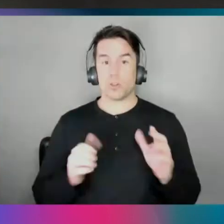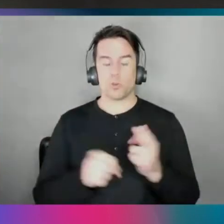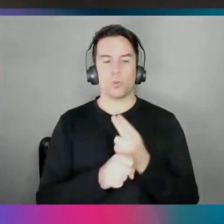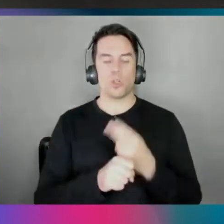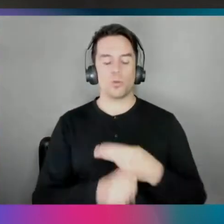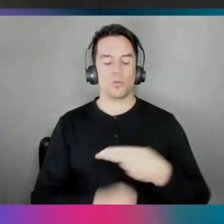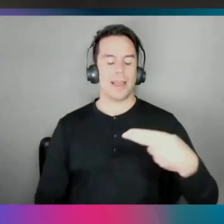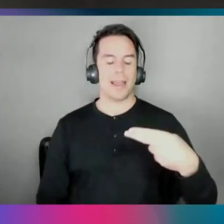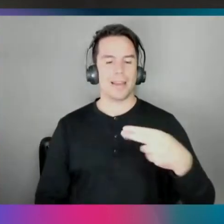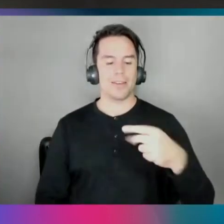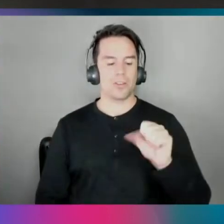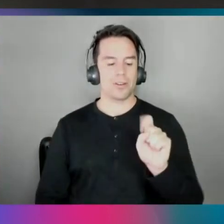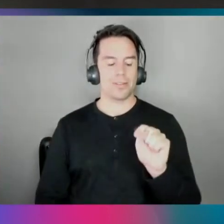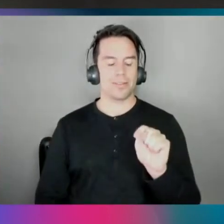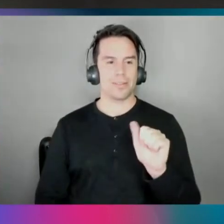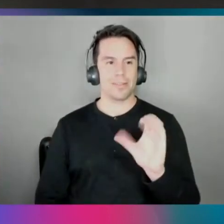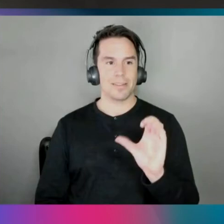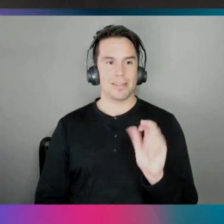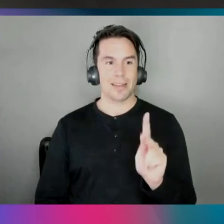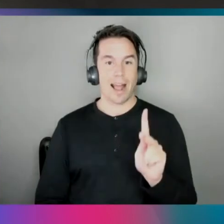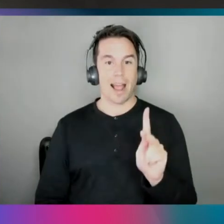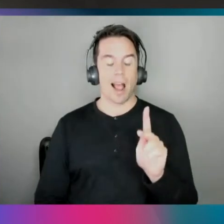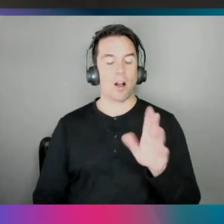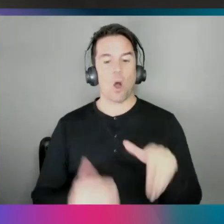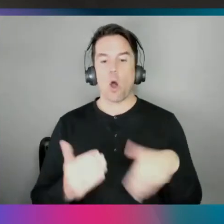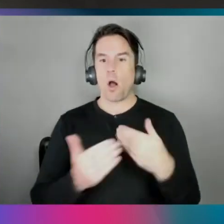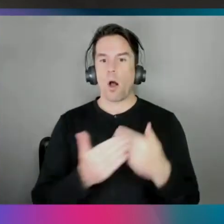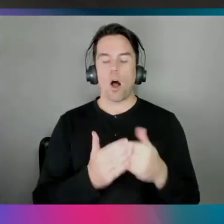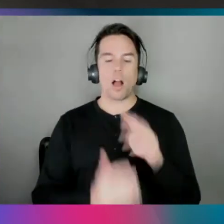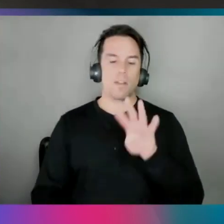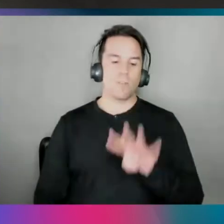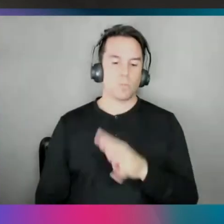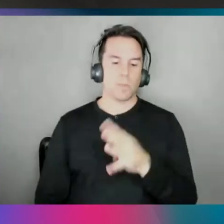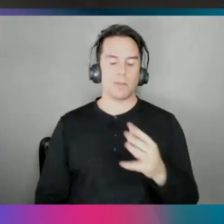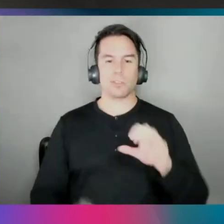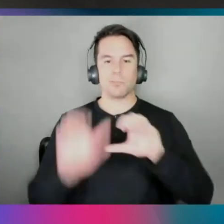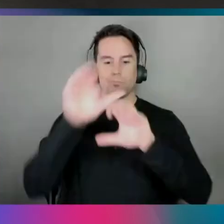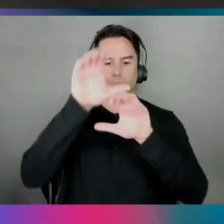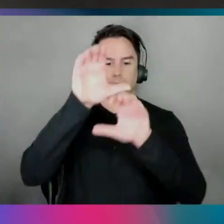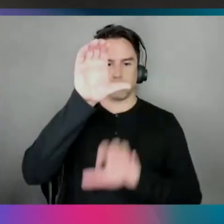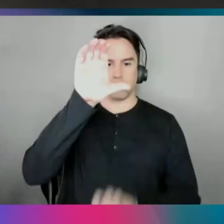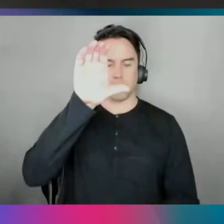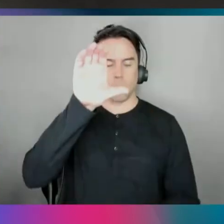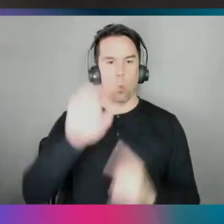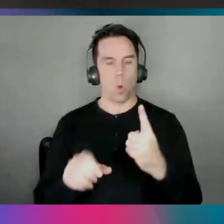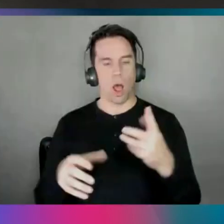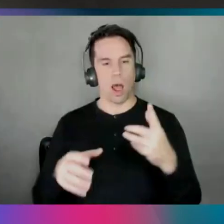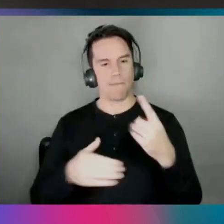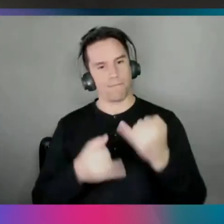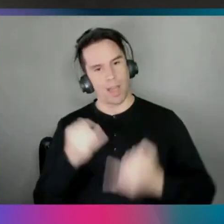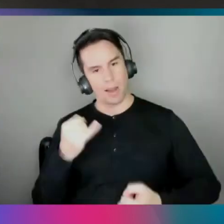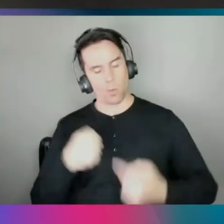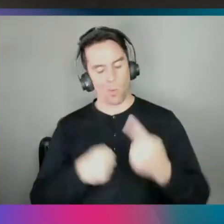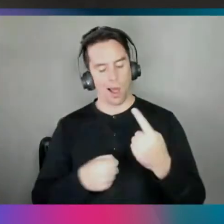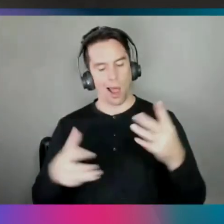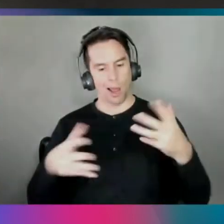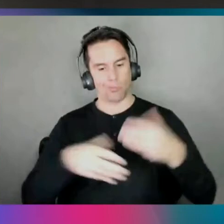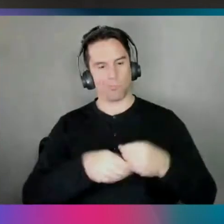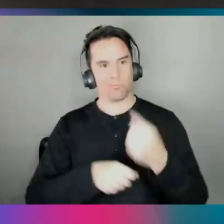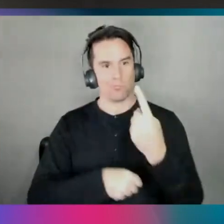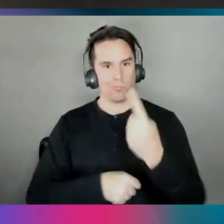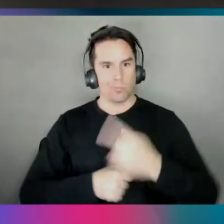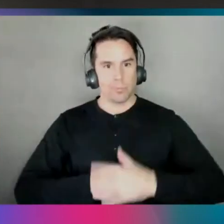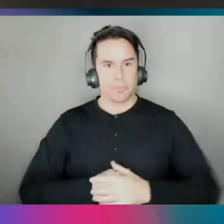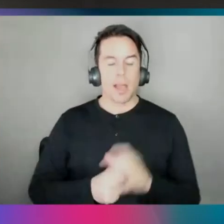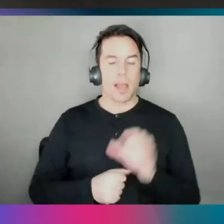which basically stacks all our matrices to one final matrix. Okay, and then that's what we're going to use for our training data. So